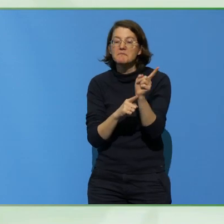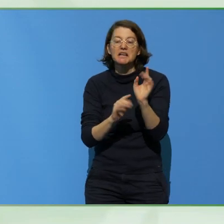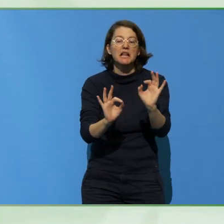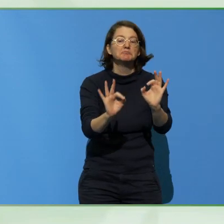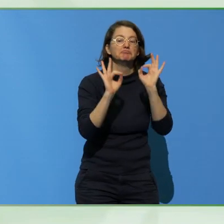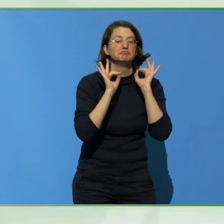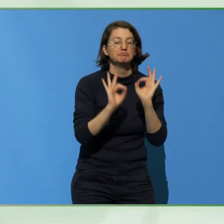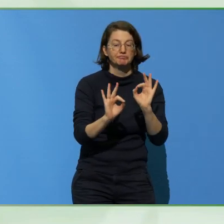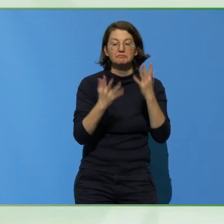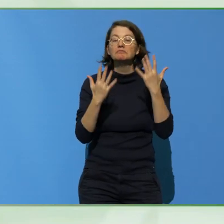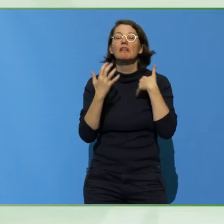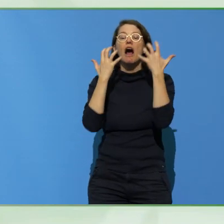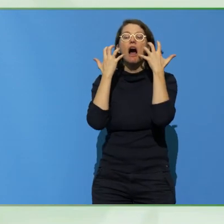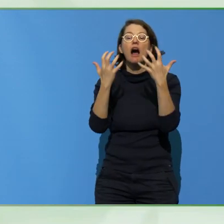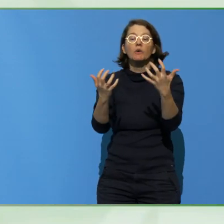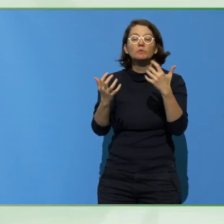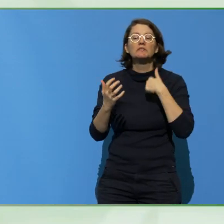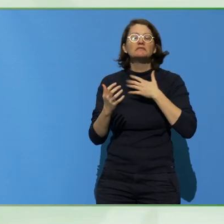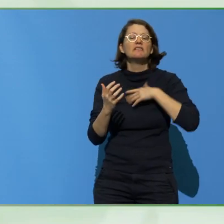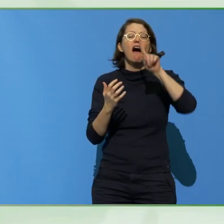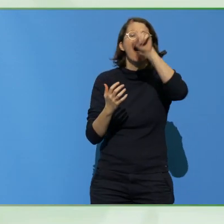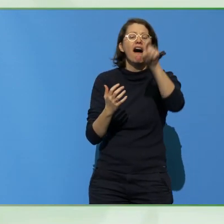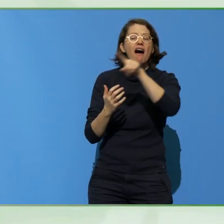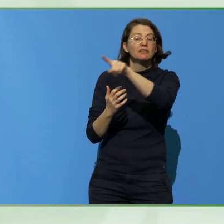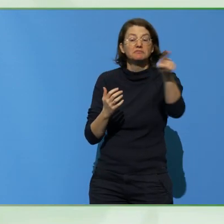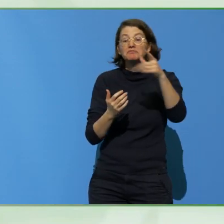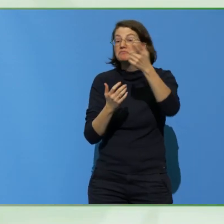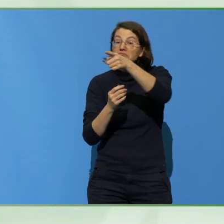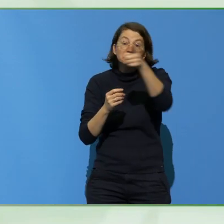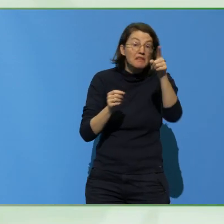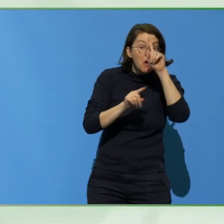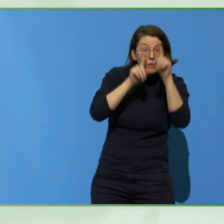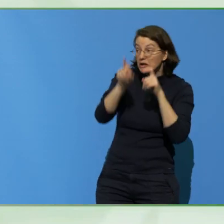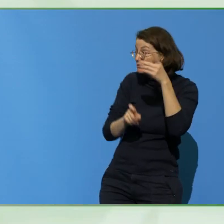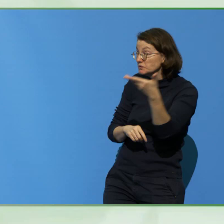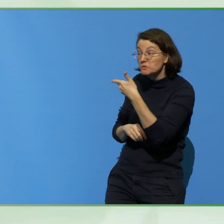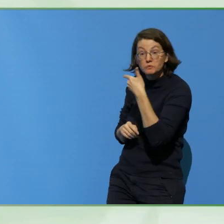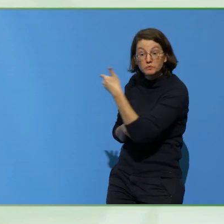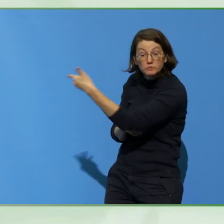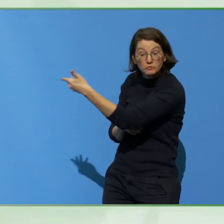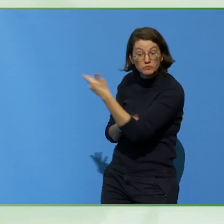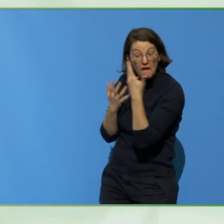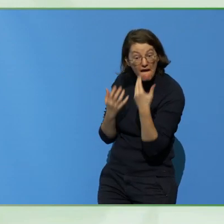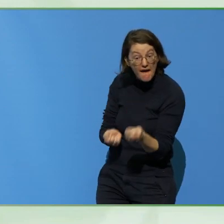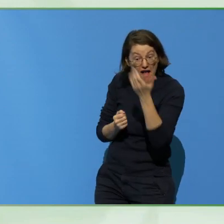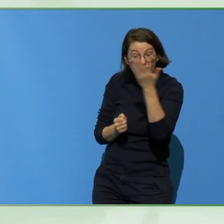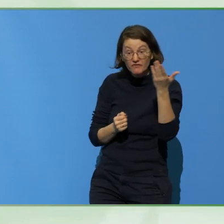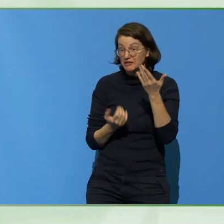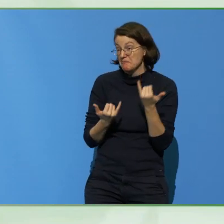So is there anyone who wants to ask a question? I would ask you to raise your hand.